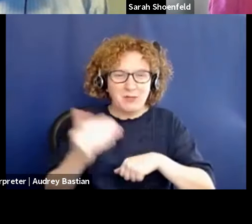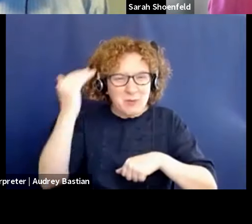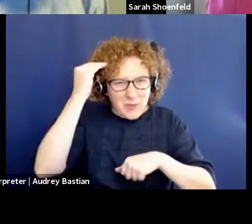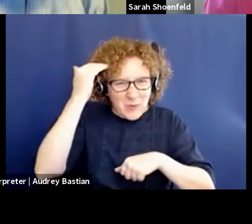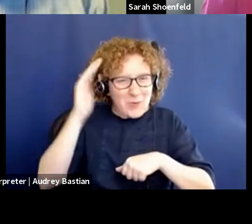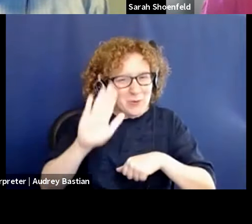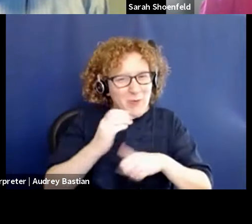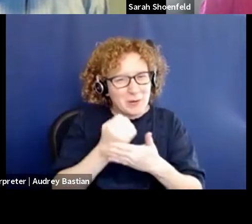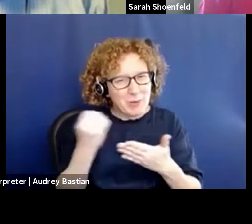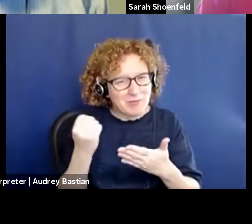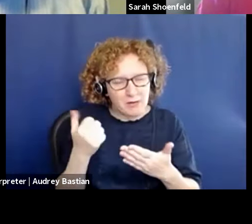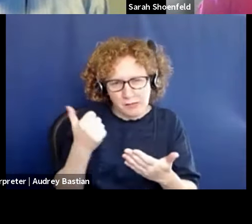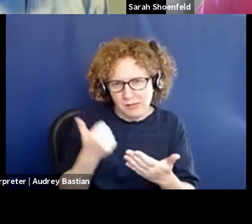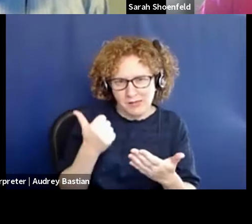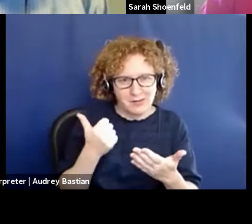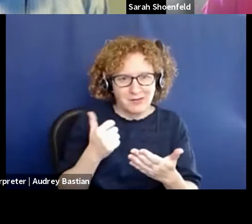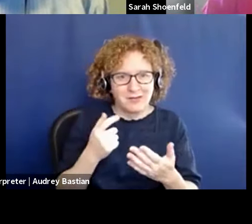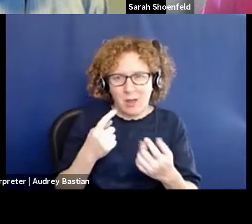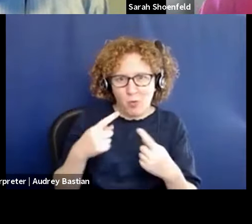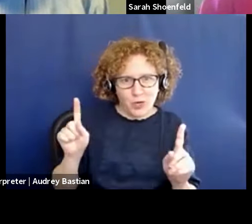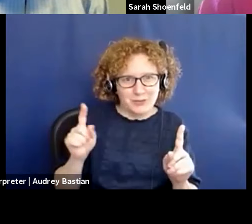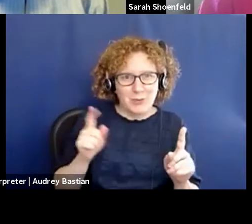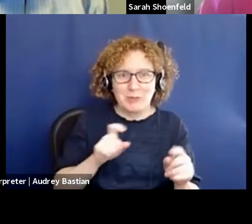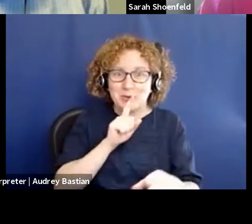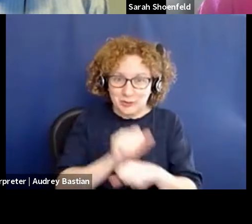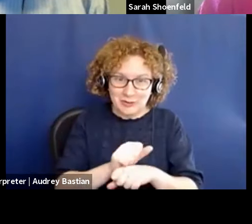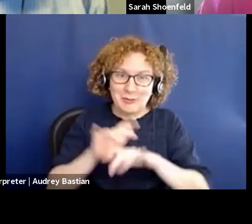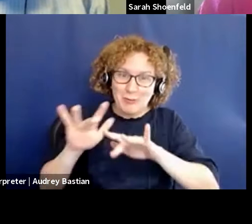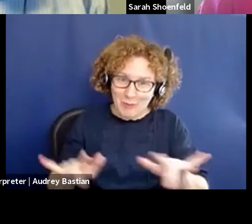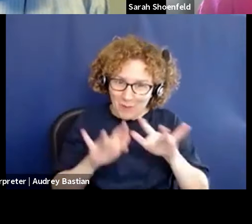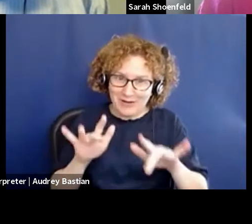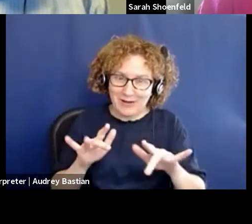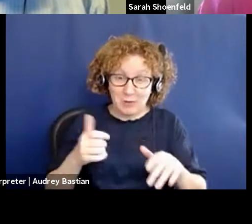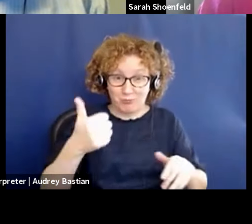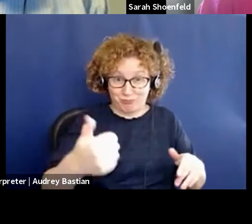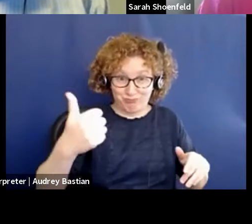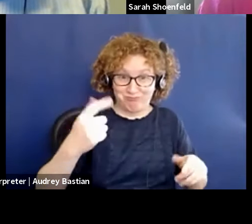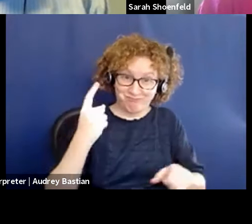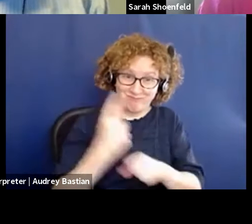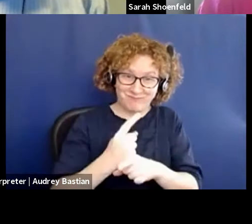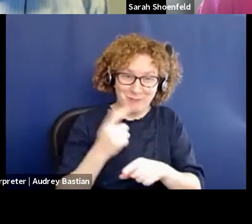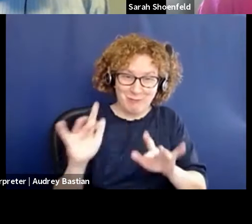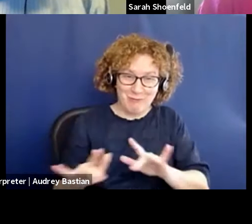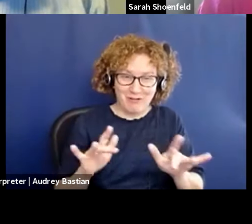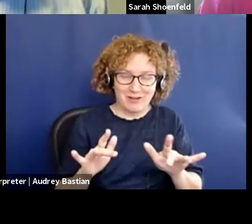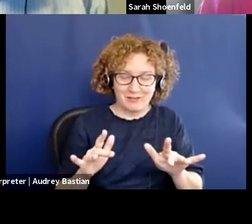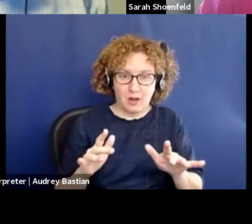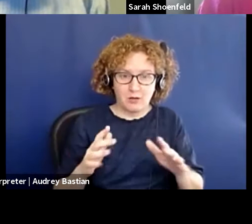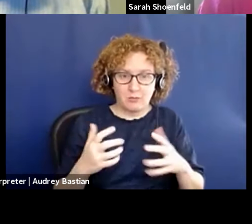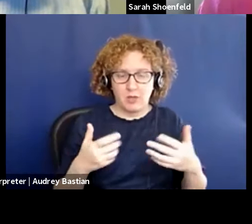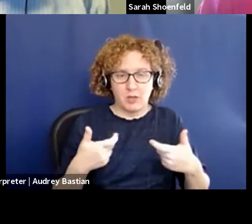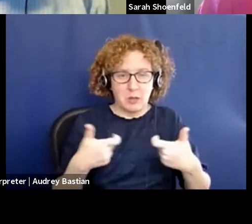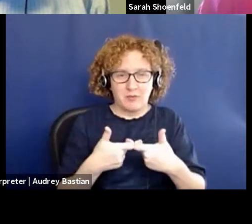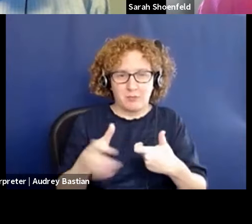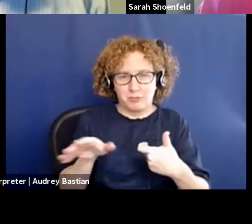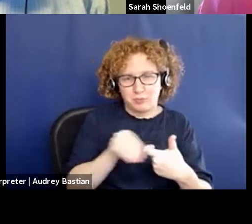works, so that you're actually recording the interview when you think you are. You don't run out of memory